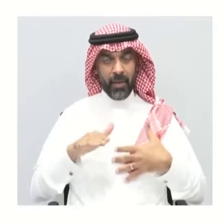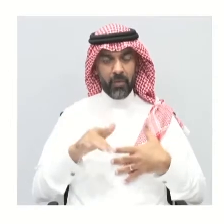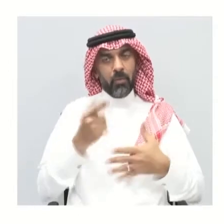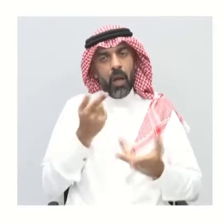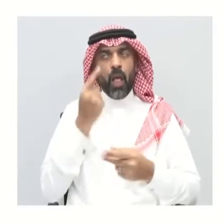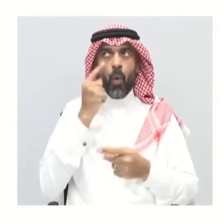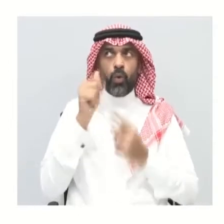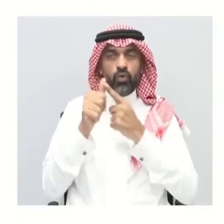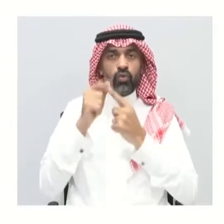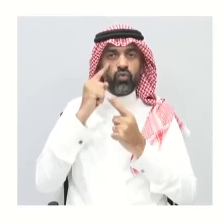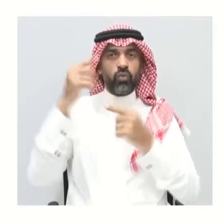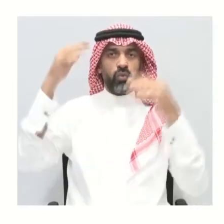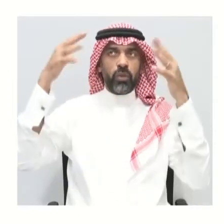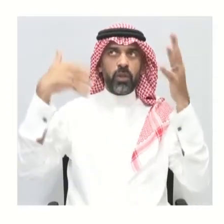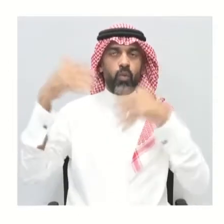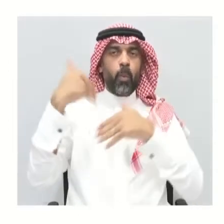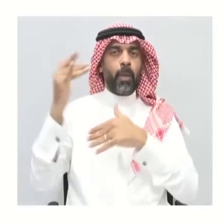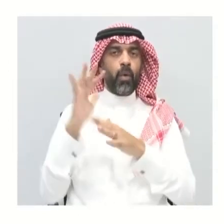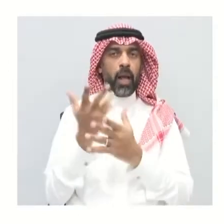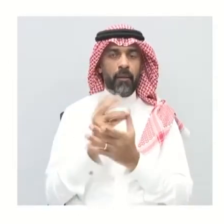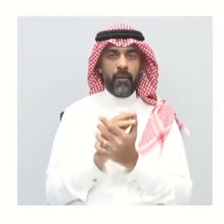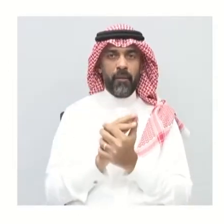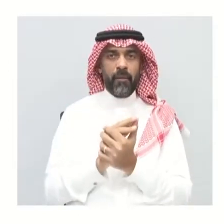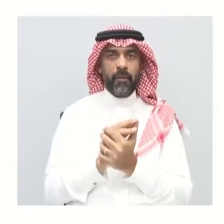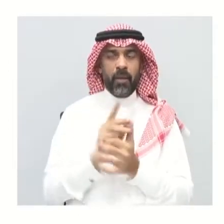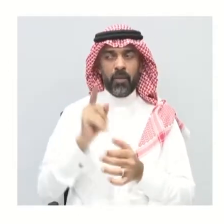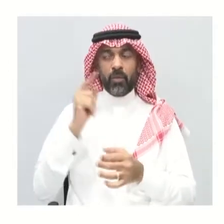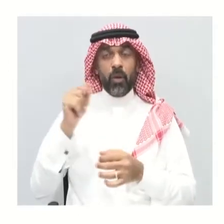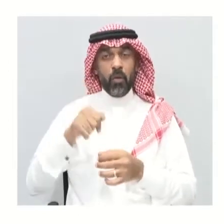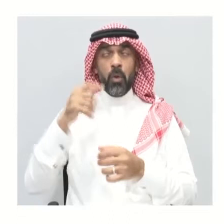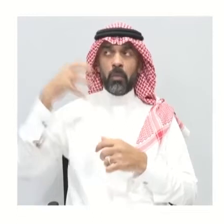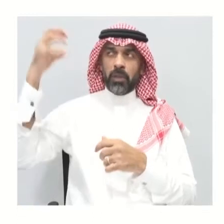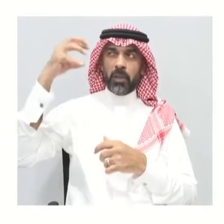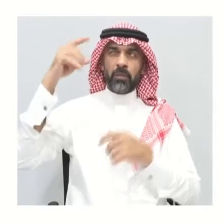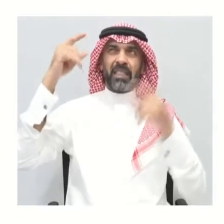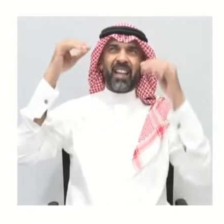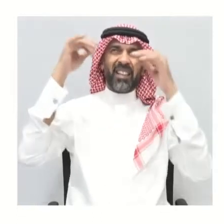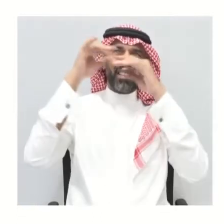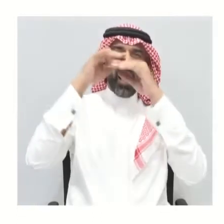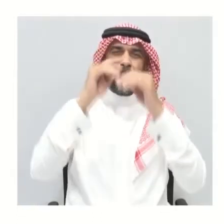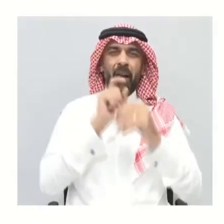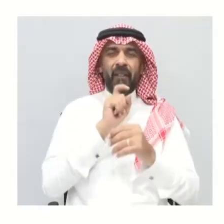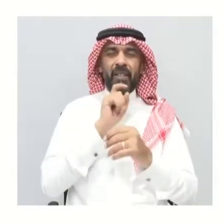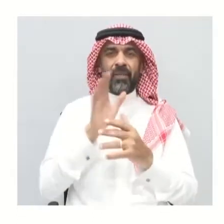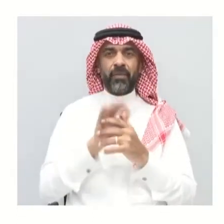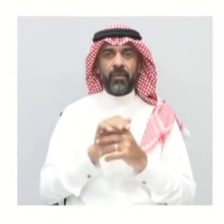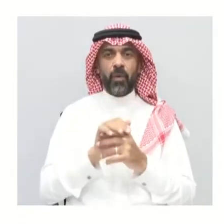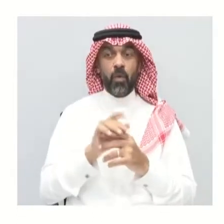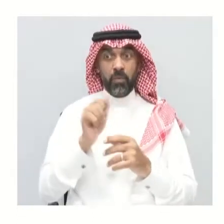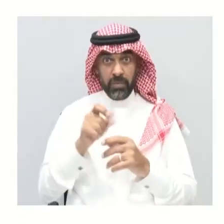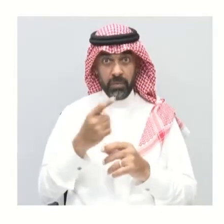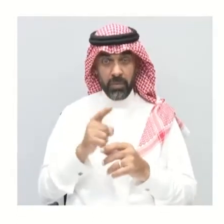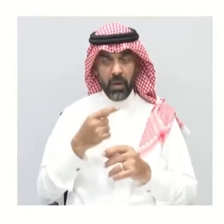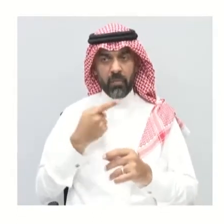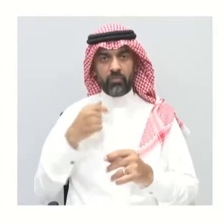depends. What's the weather like? It appears to be sunny and partly cloudy. I'll race you to the yard then.